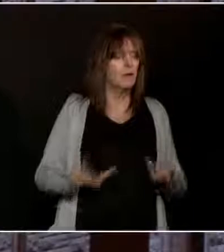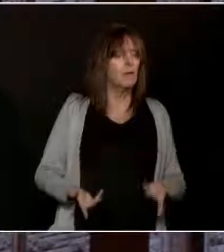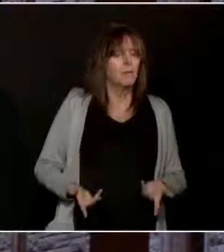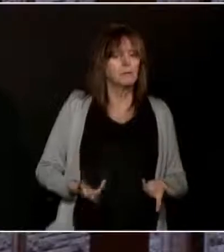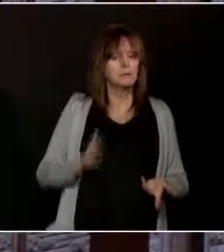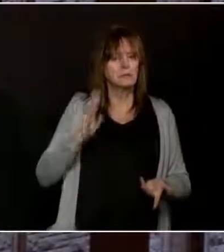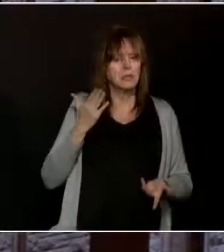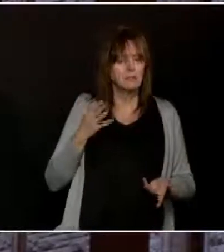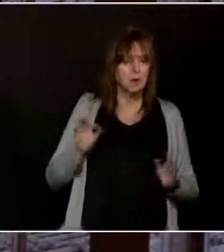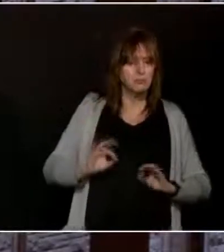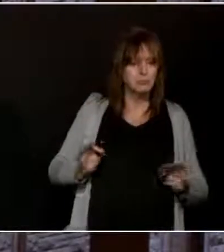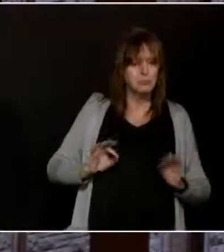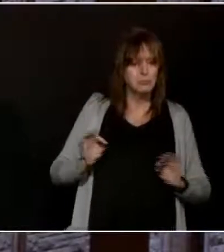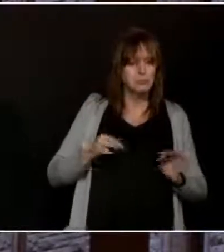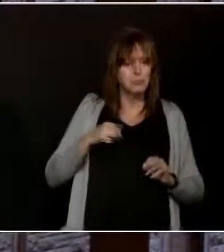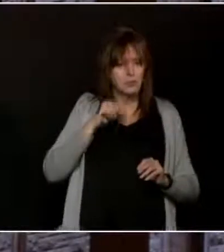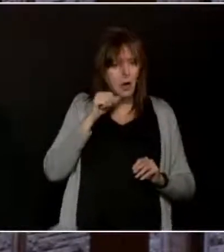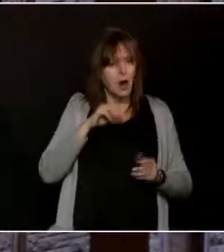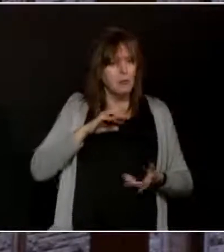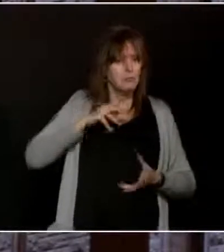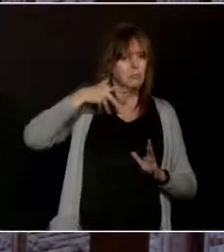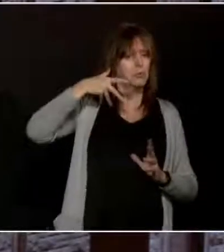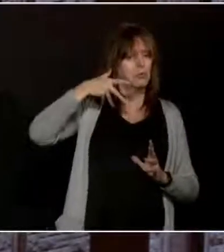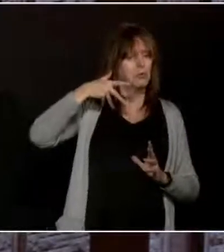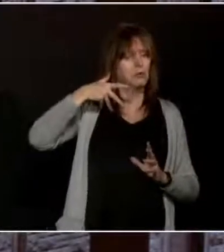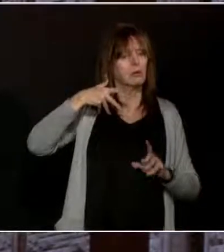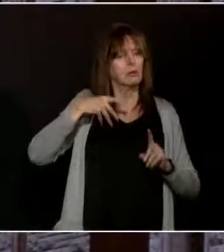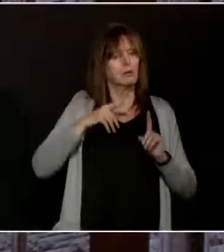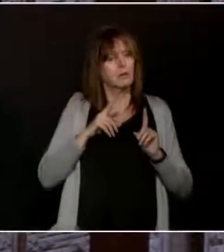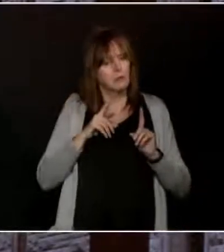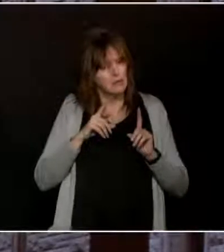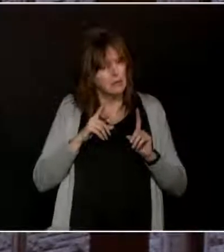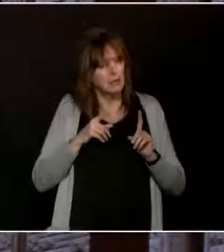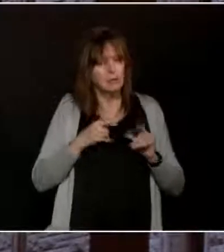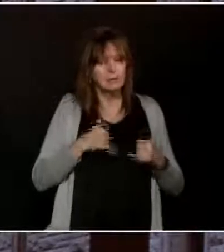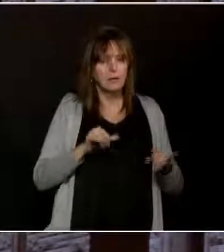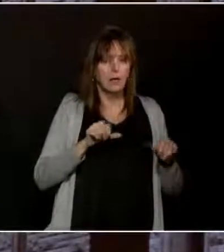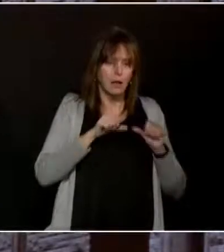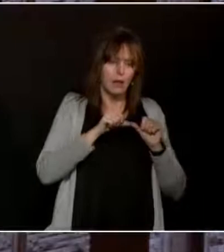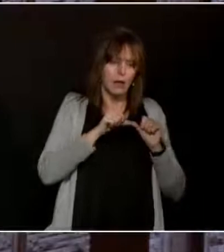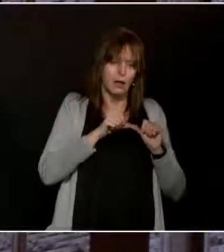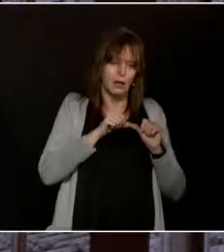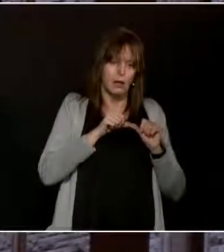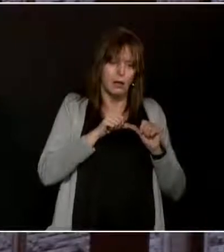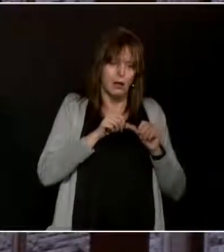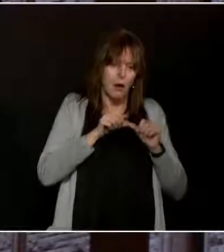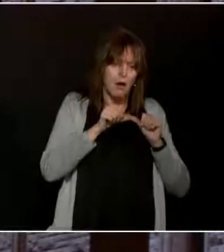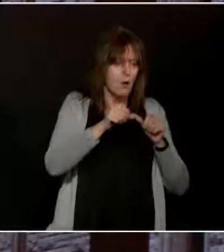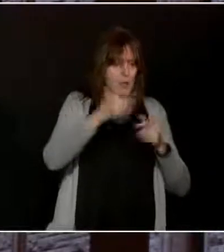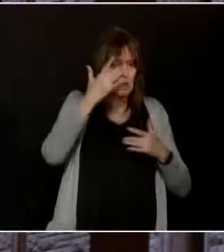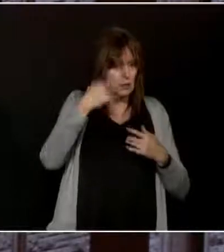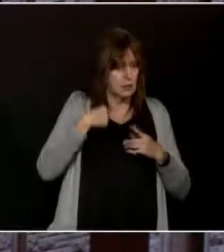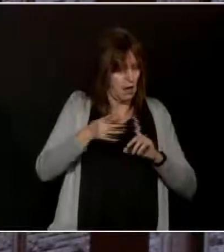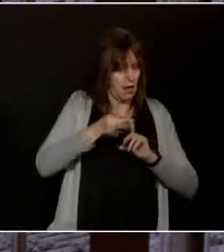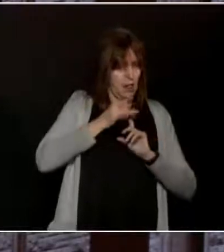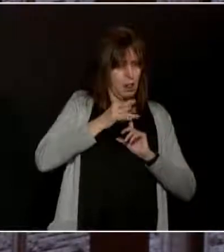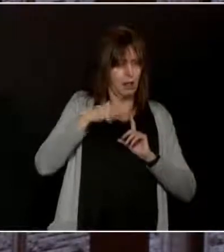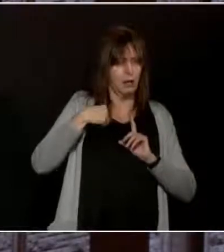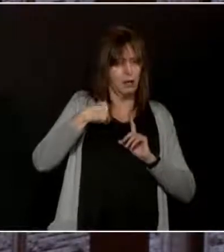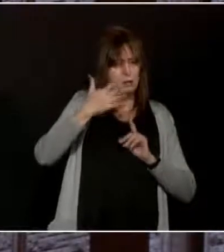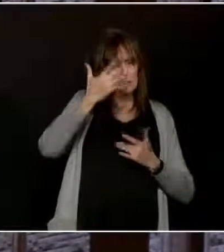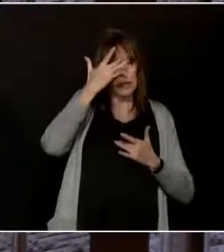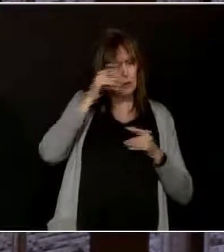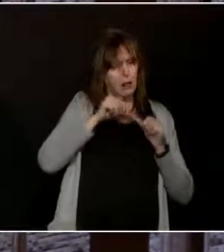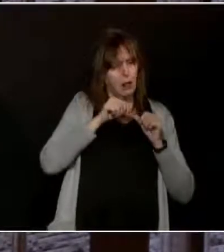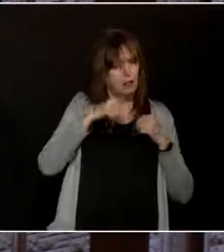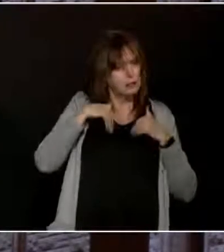and more cases of so-called long hauler syndrome. And I would hate to have a young potential NHL star